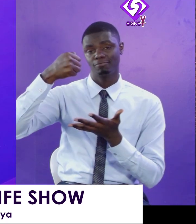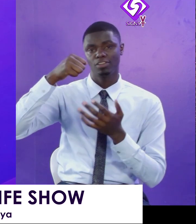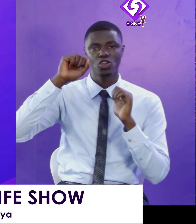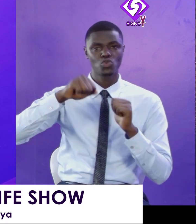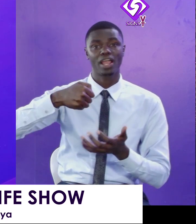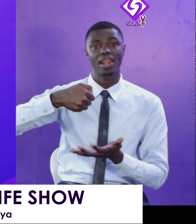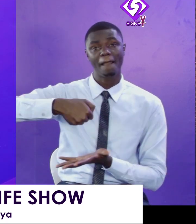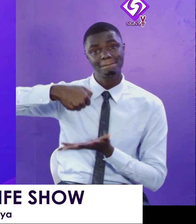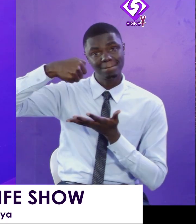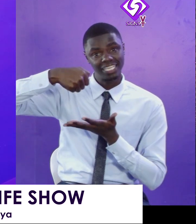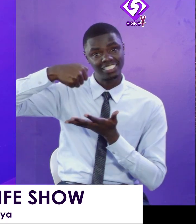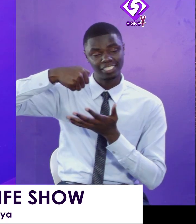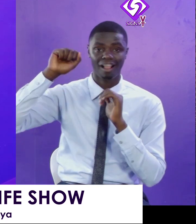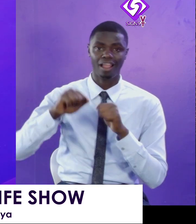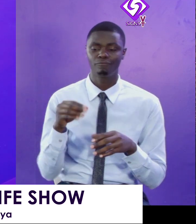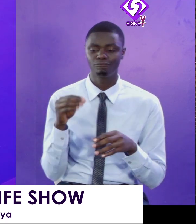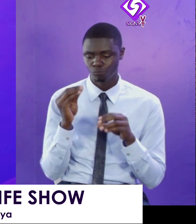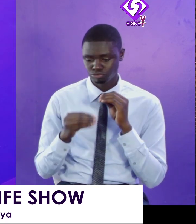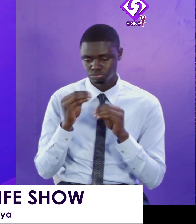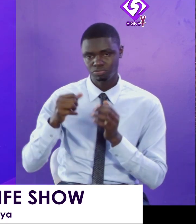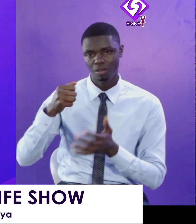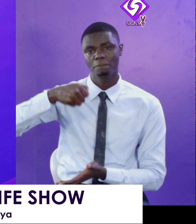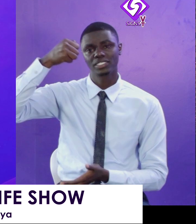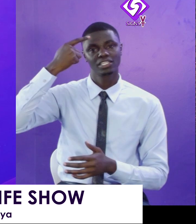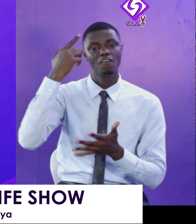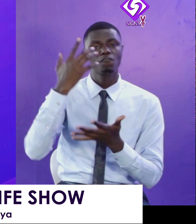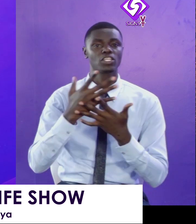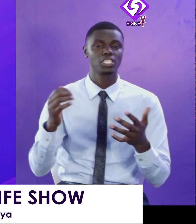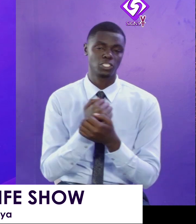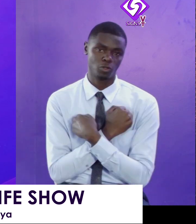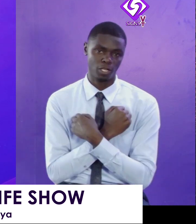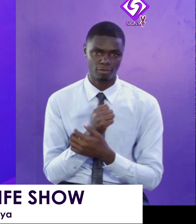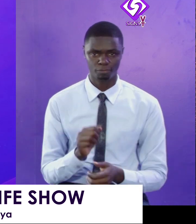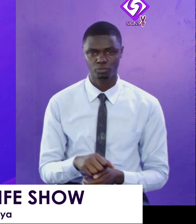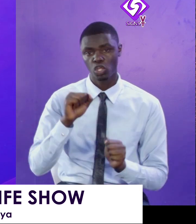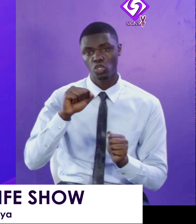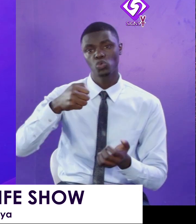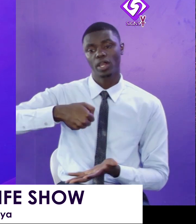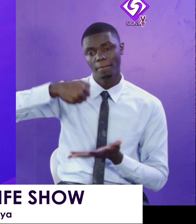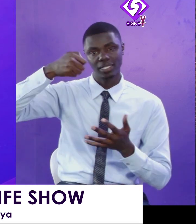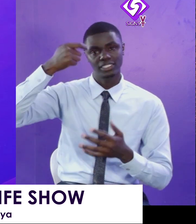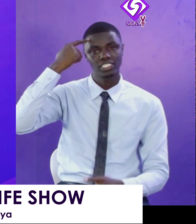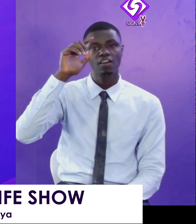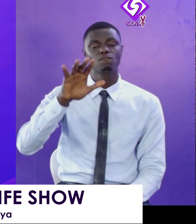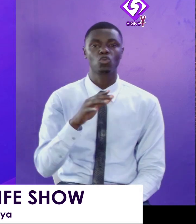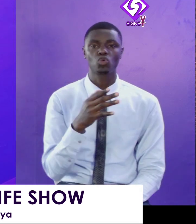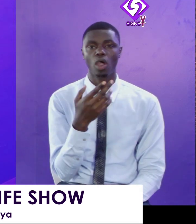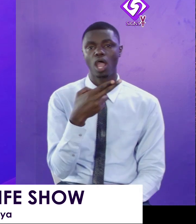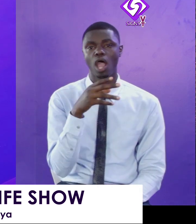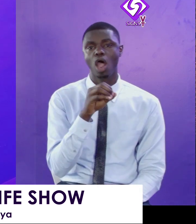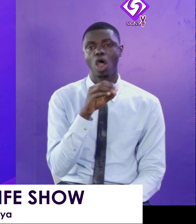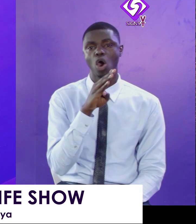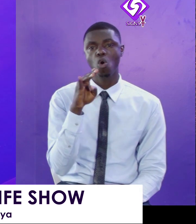budget? You can budget for the things that you love doing. You can budget for your hobbies,